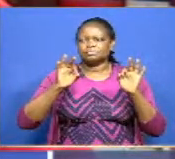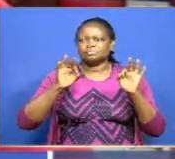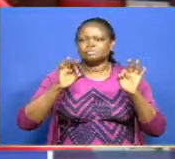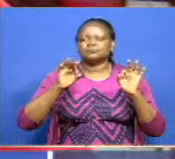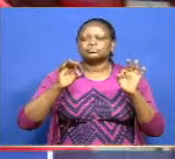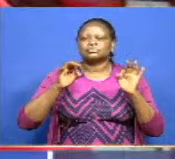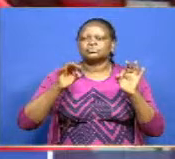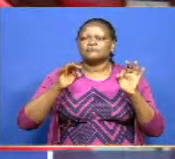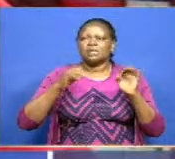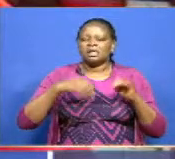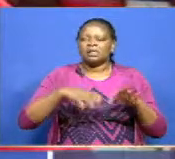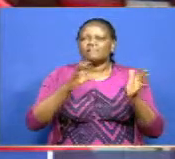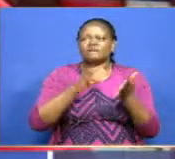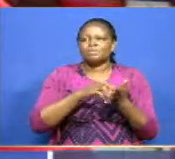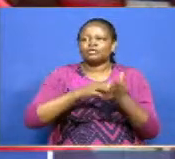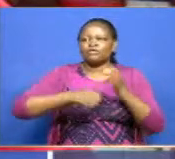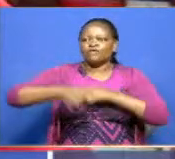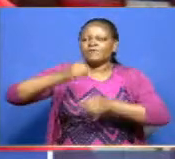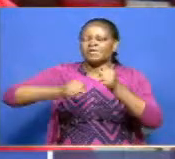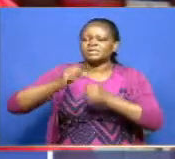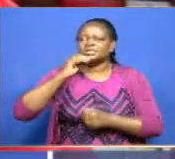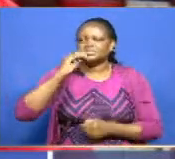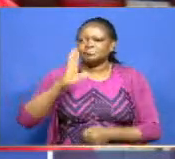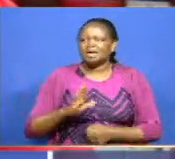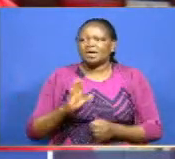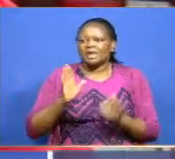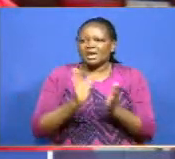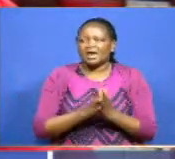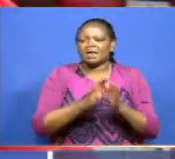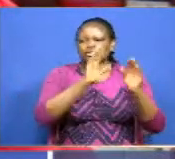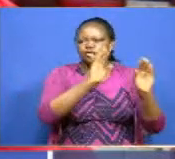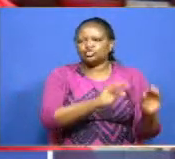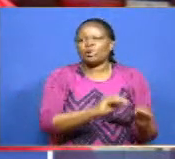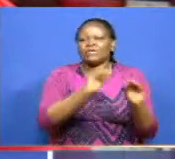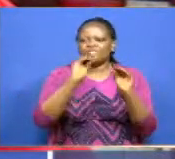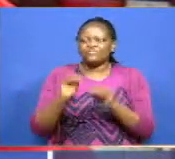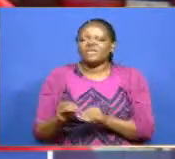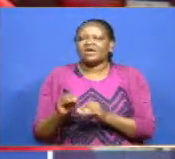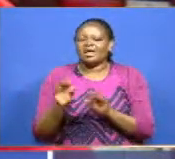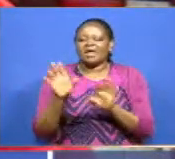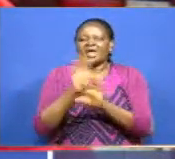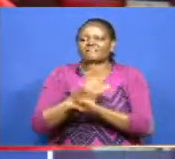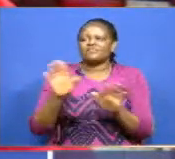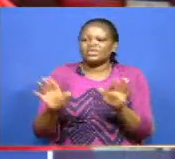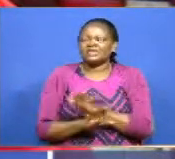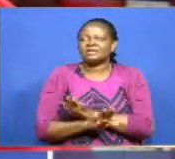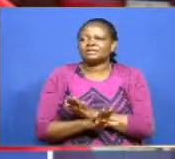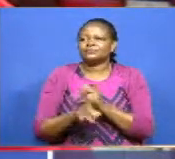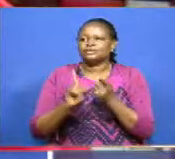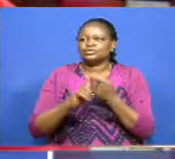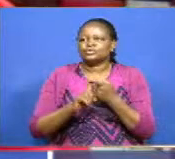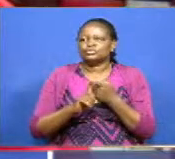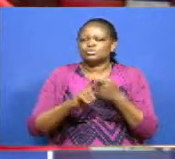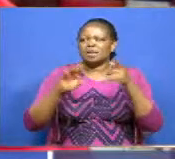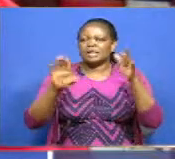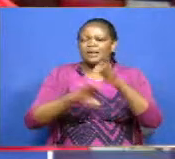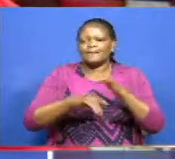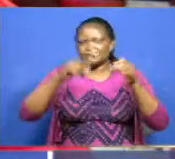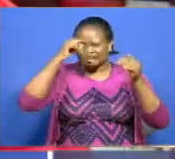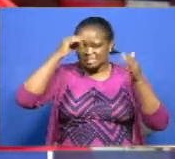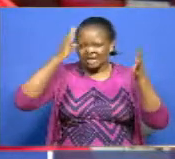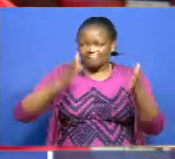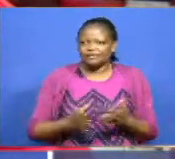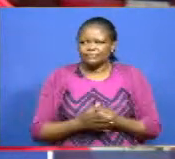the position of acting speaker and transfer the instruments of power to the deputy governor,